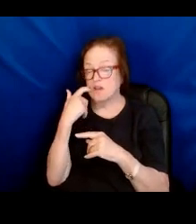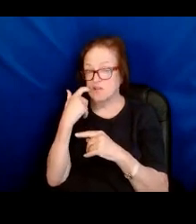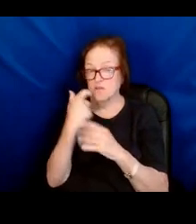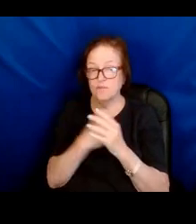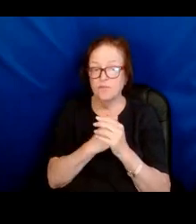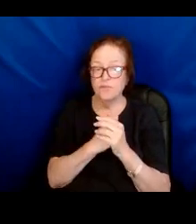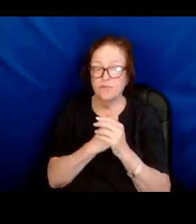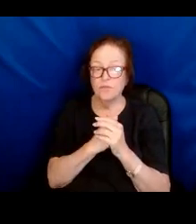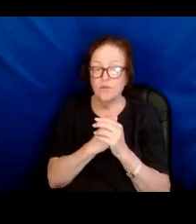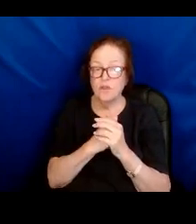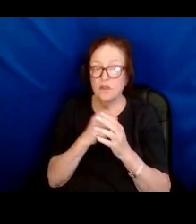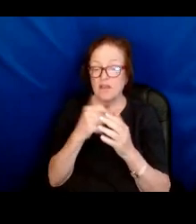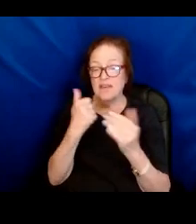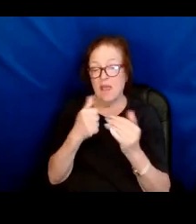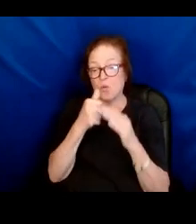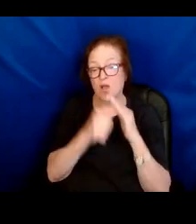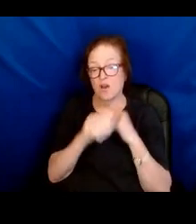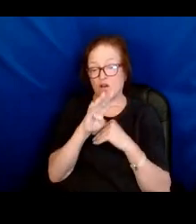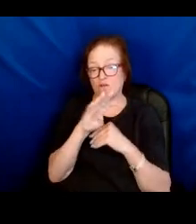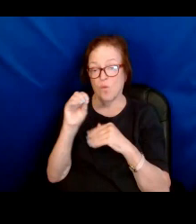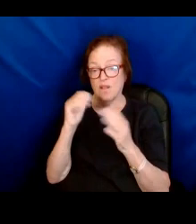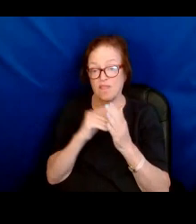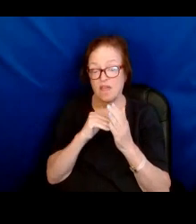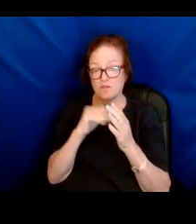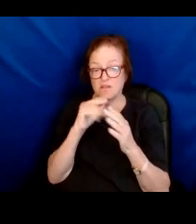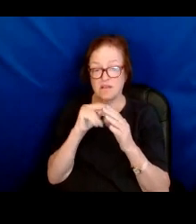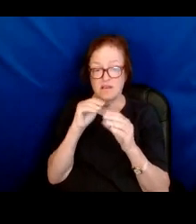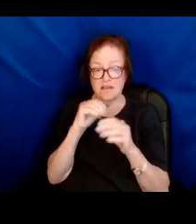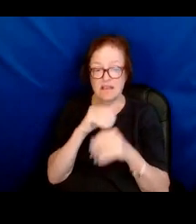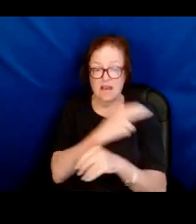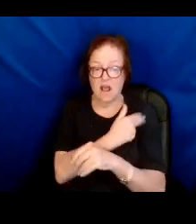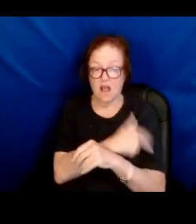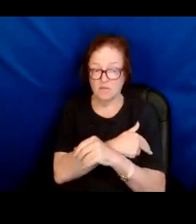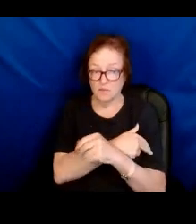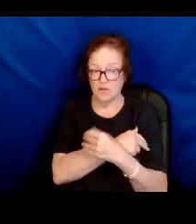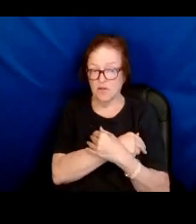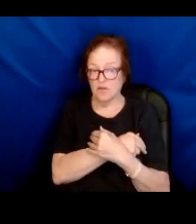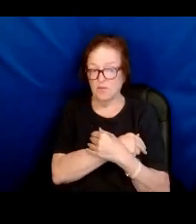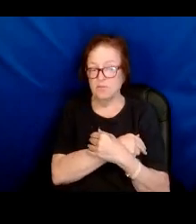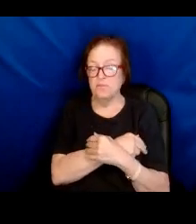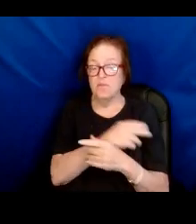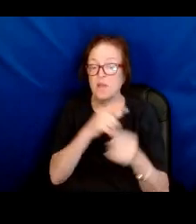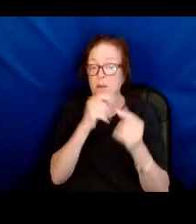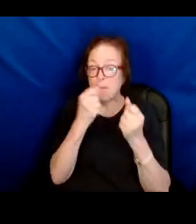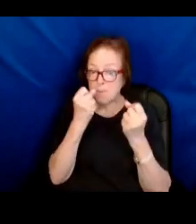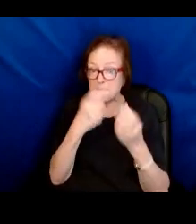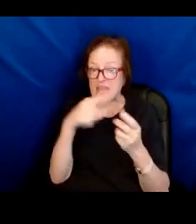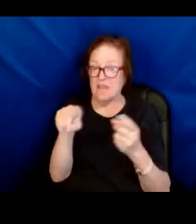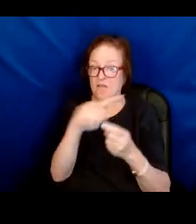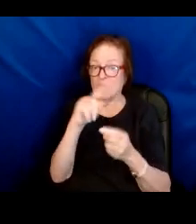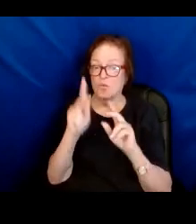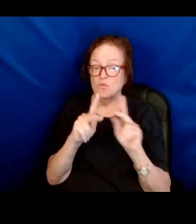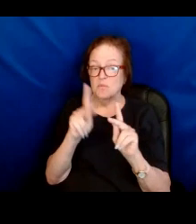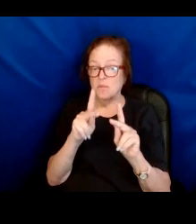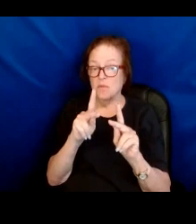think today there's under 40,000 people in state hospital in a given day, there are many of these people that